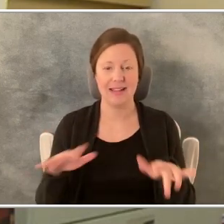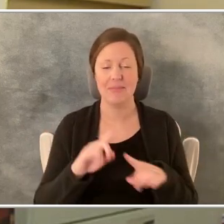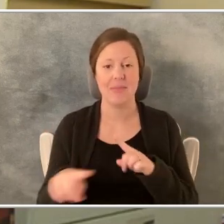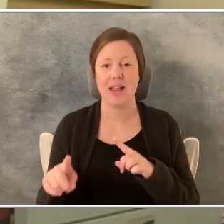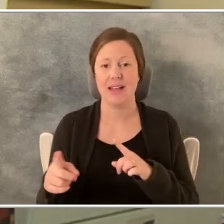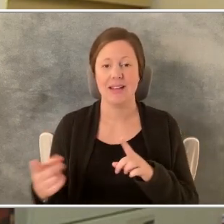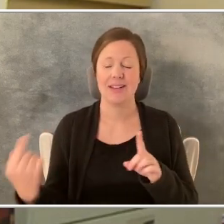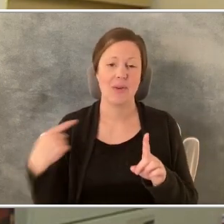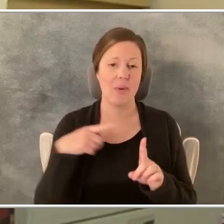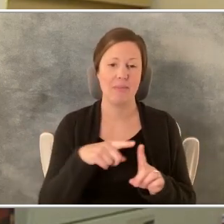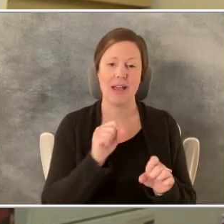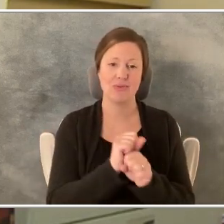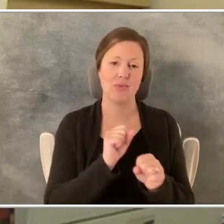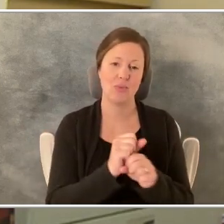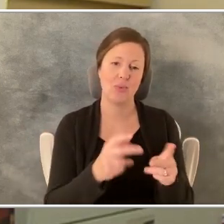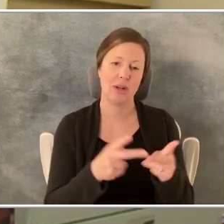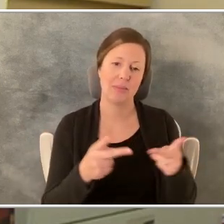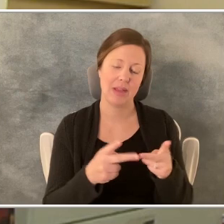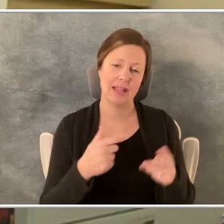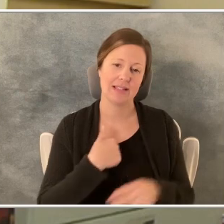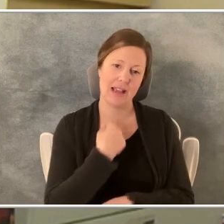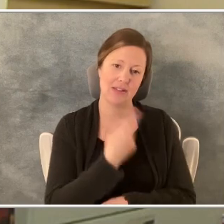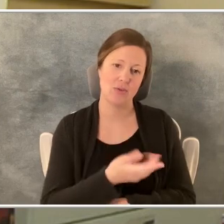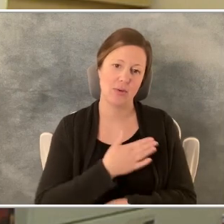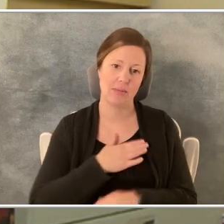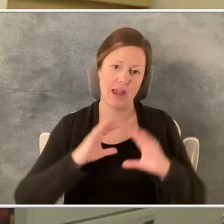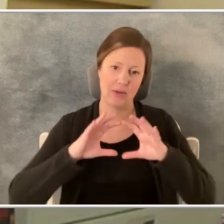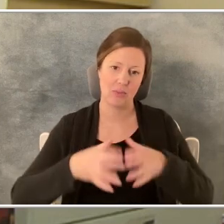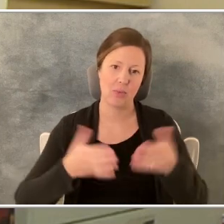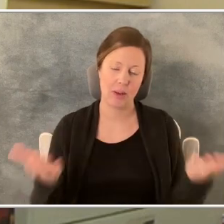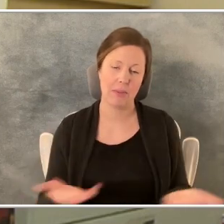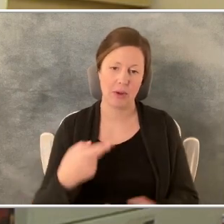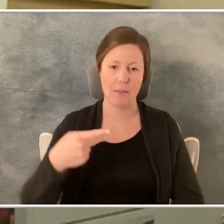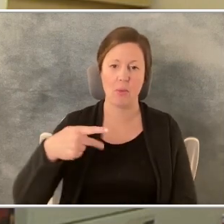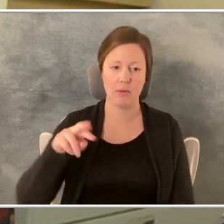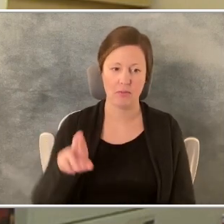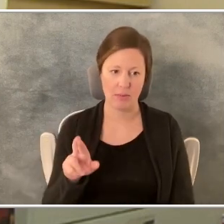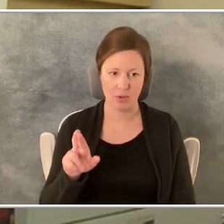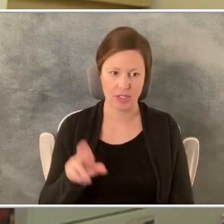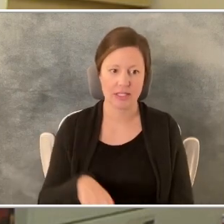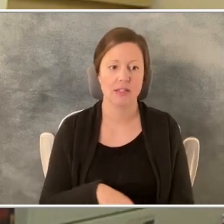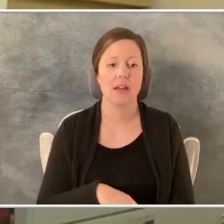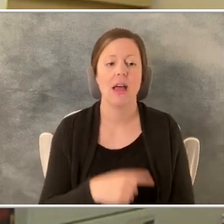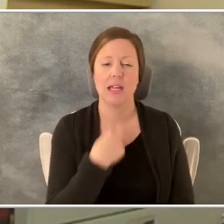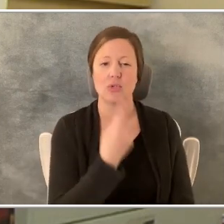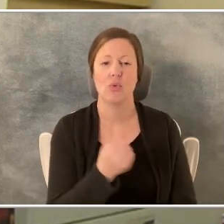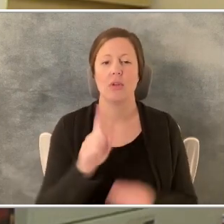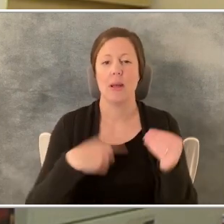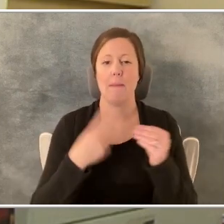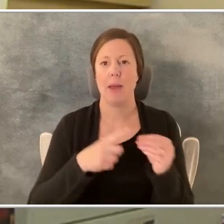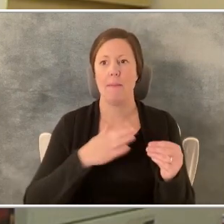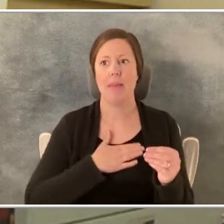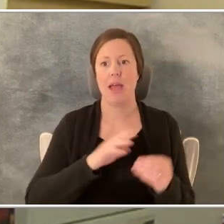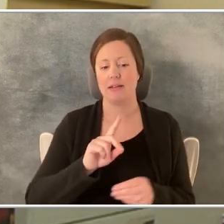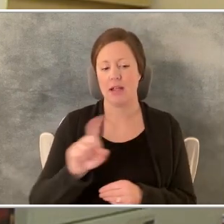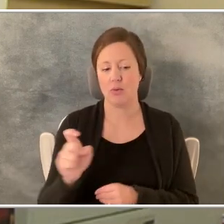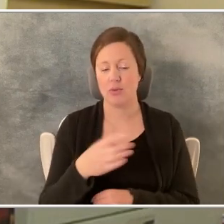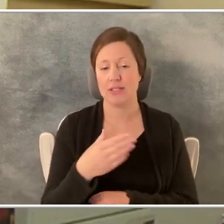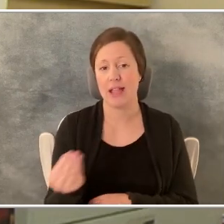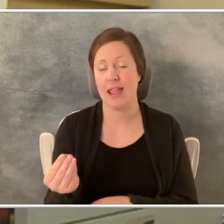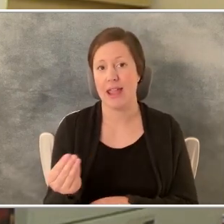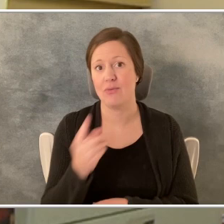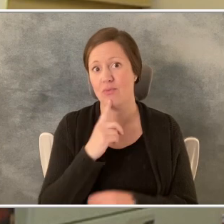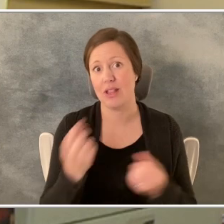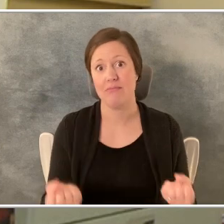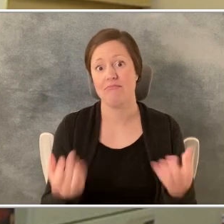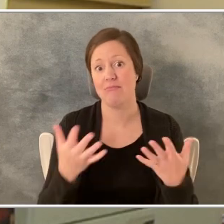workplace, I told my crew up here in Point Roberts about my diagnosis, and a number of them